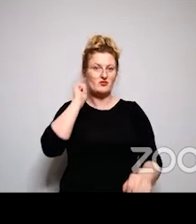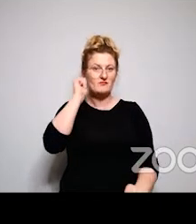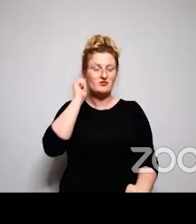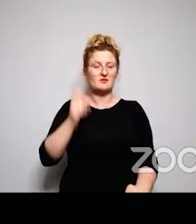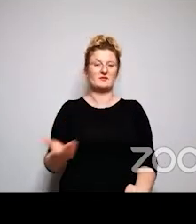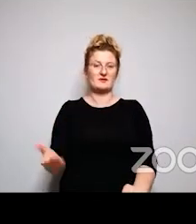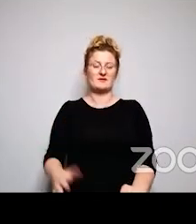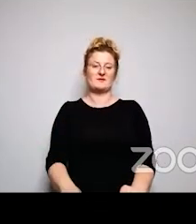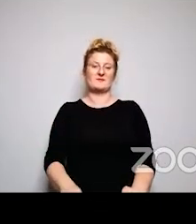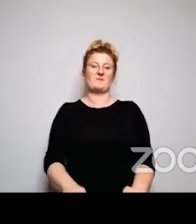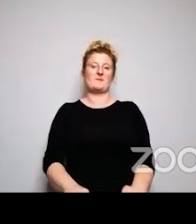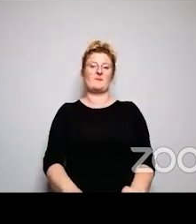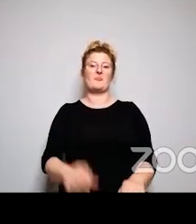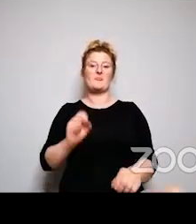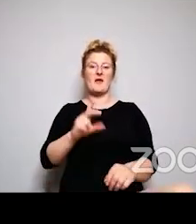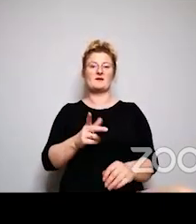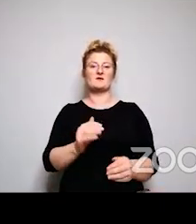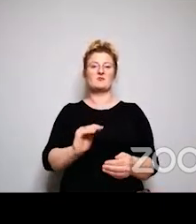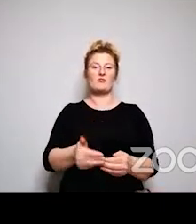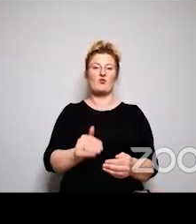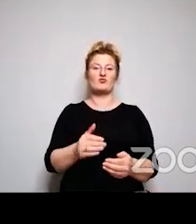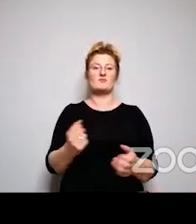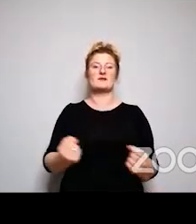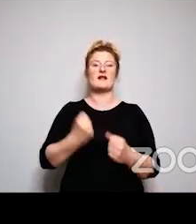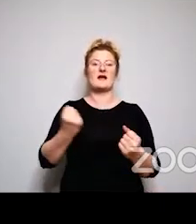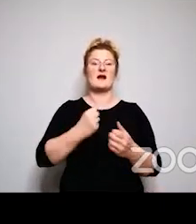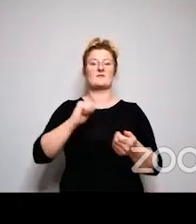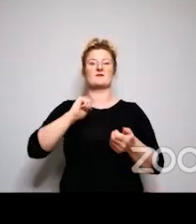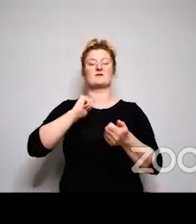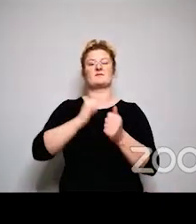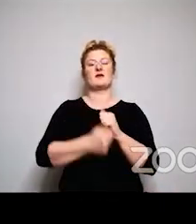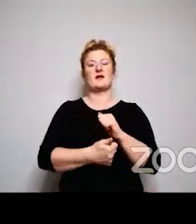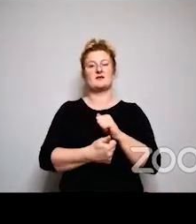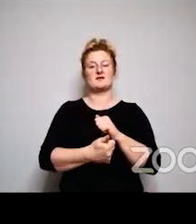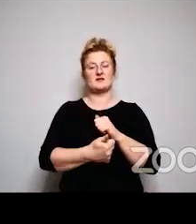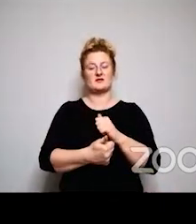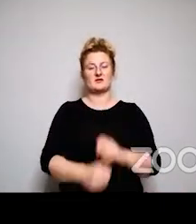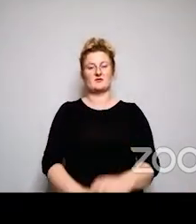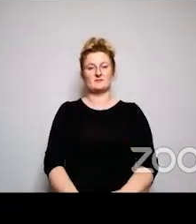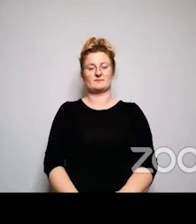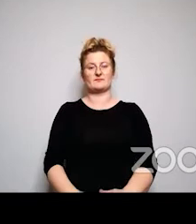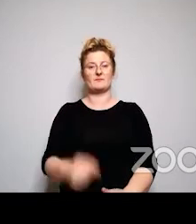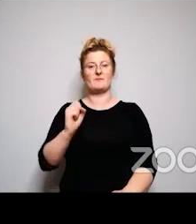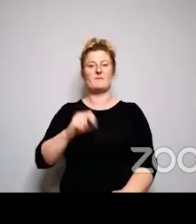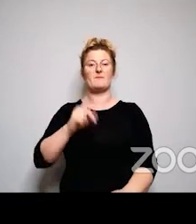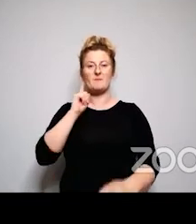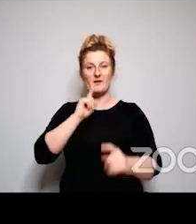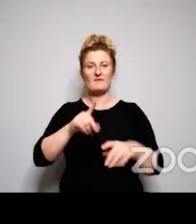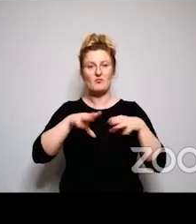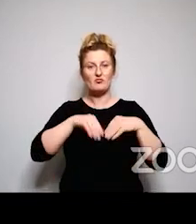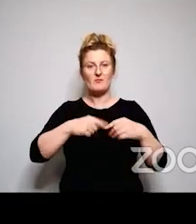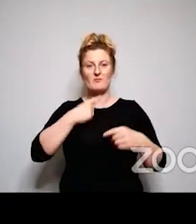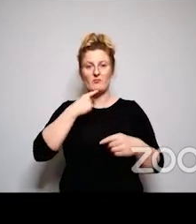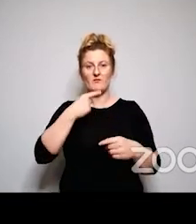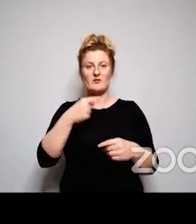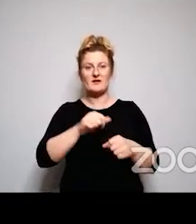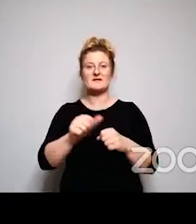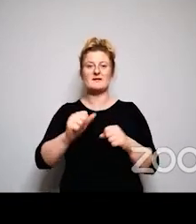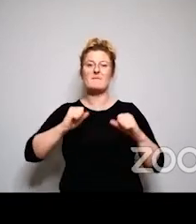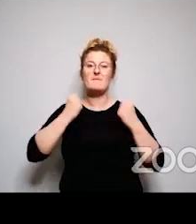So it's like, I would say it's very customized with any. Yeah. It's incredible how creative you